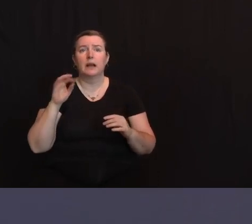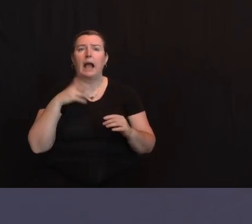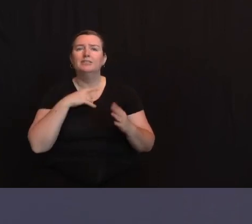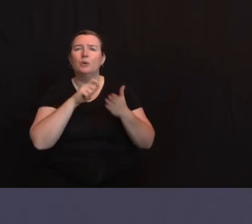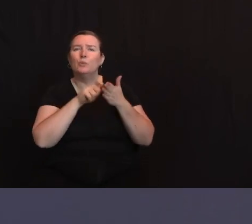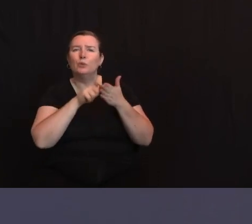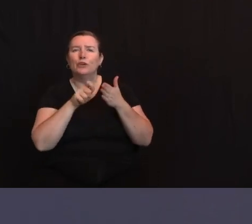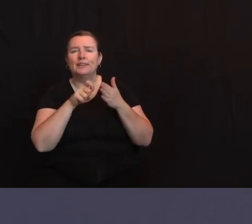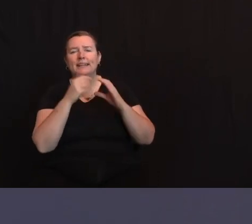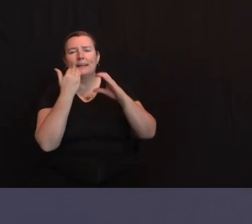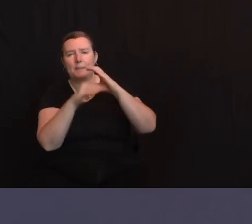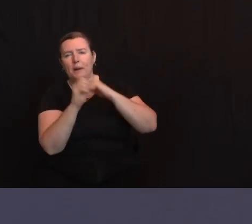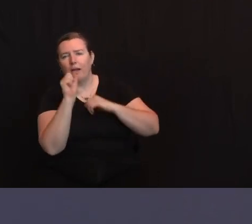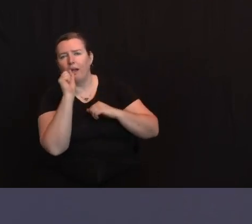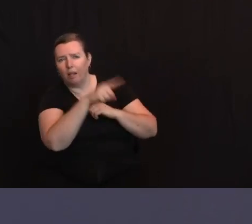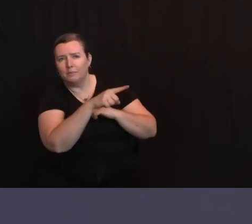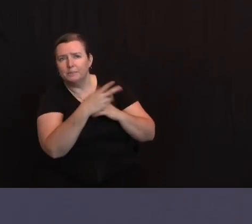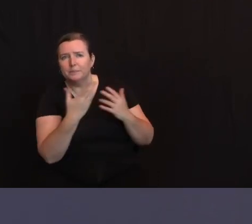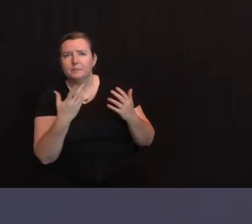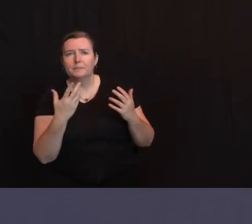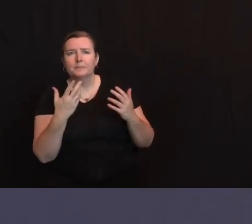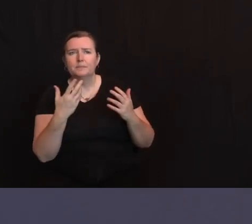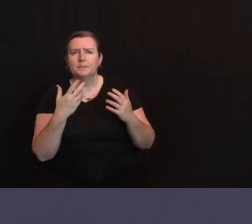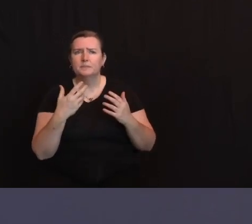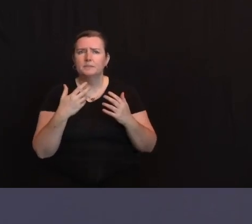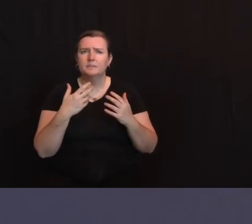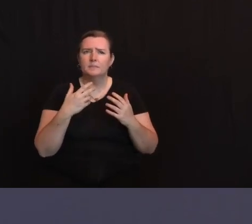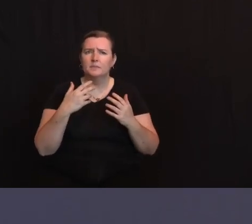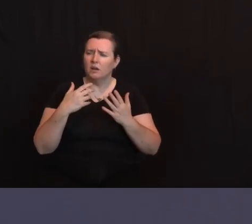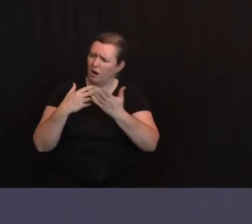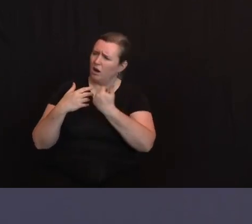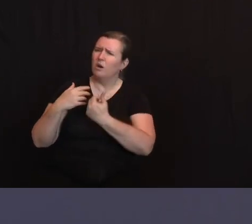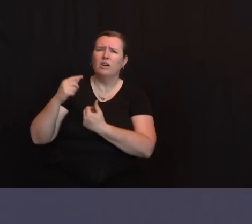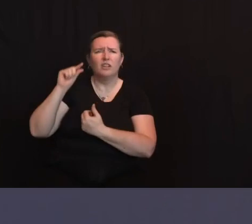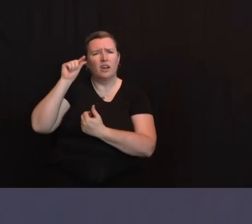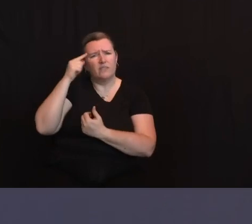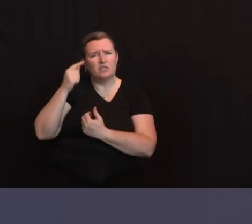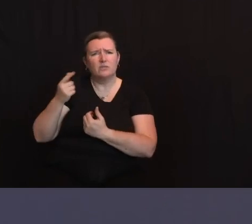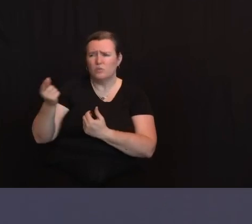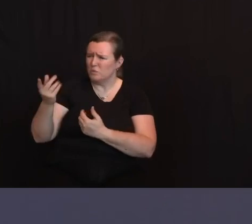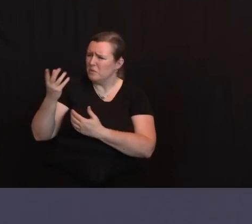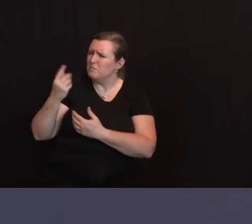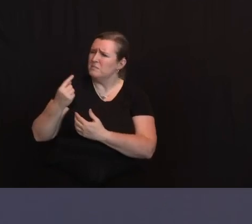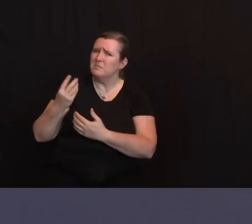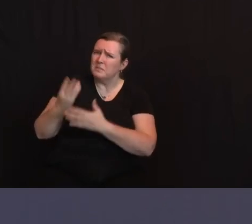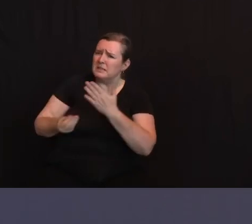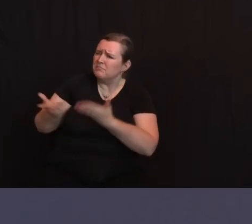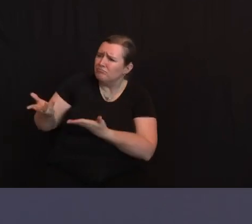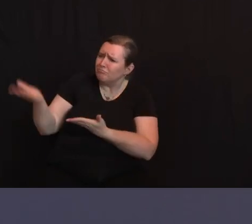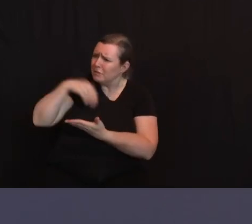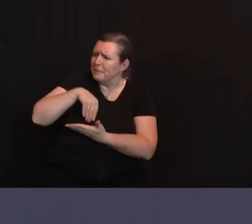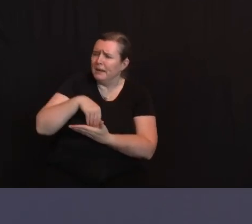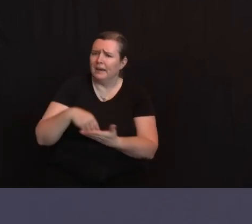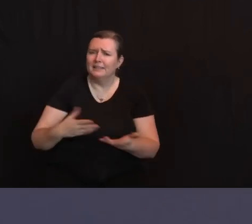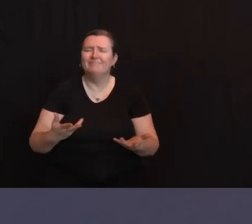hats off again to him. He's a great friend and a great leader, both in ministry in Elizabeth as well as at